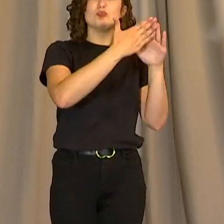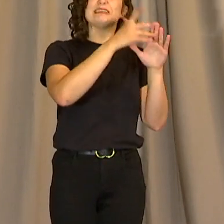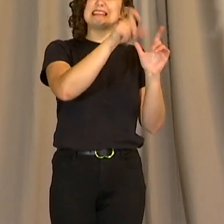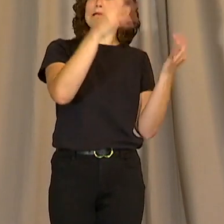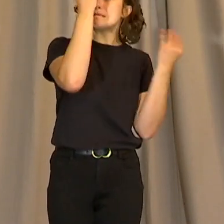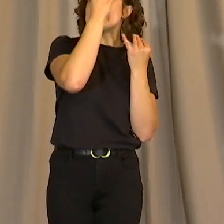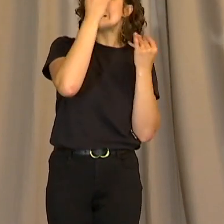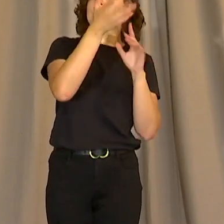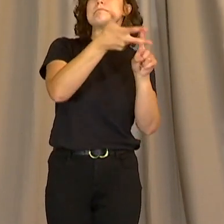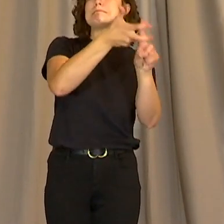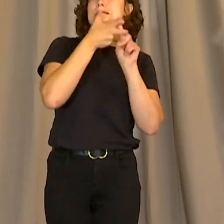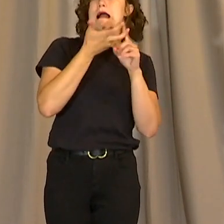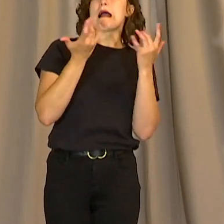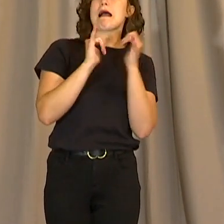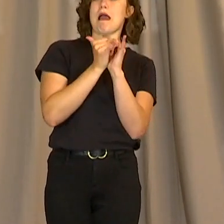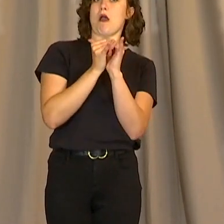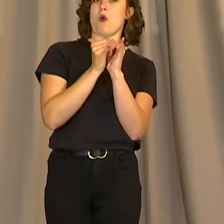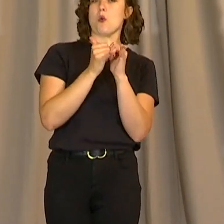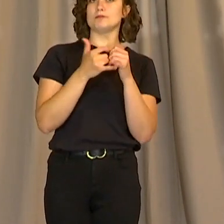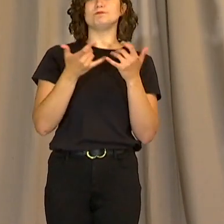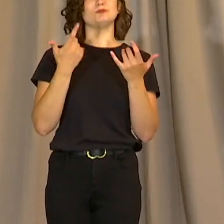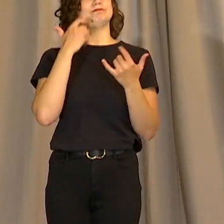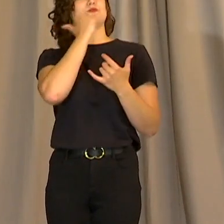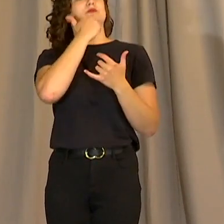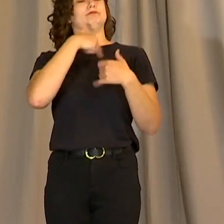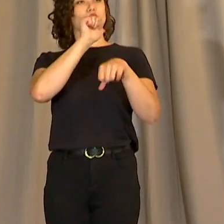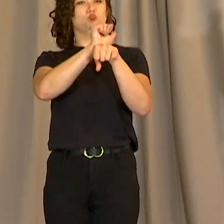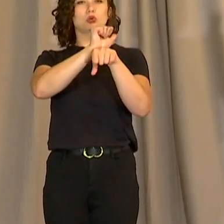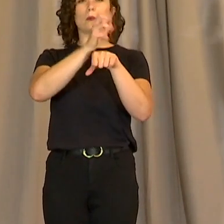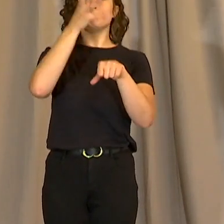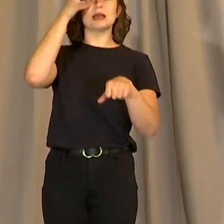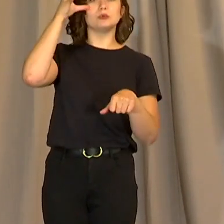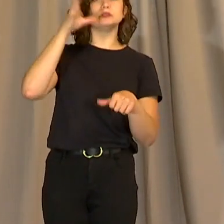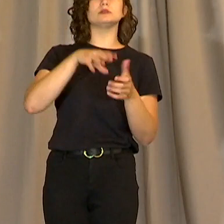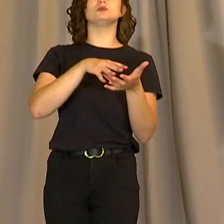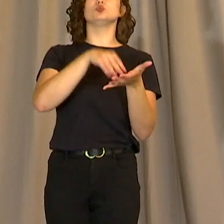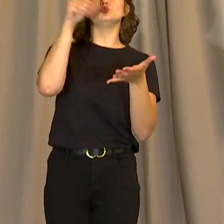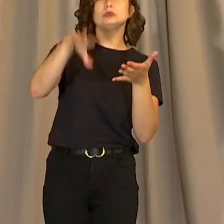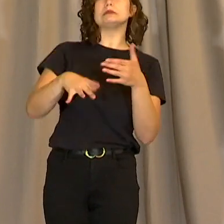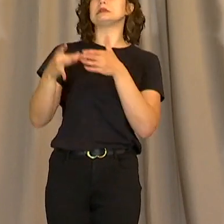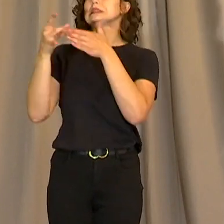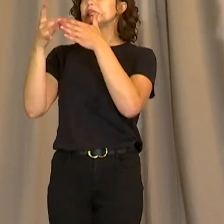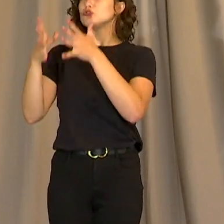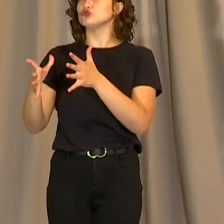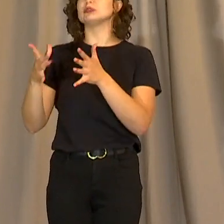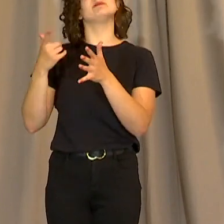do, working with students, working with parents, working with leaders, and being on the MyStem,